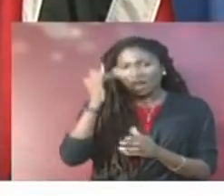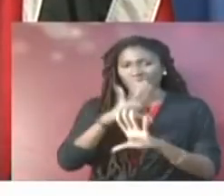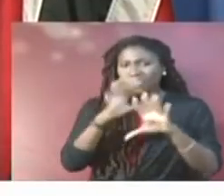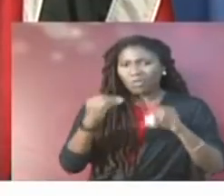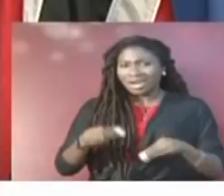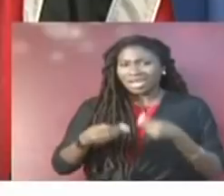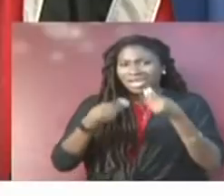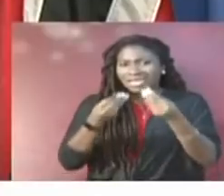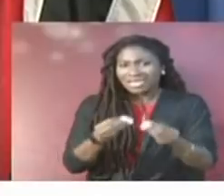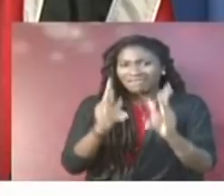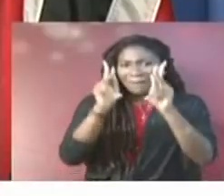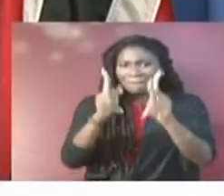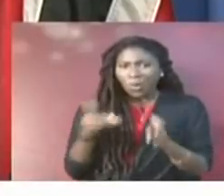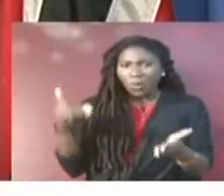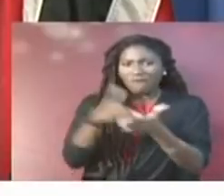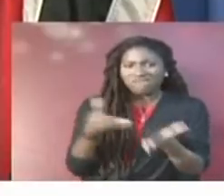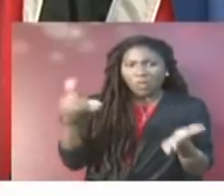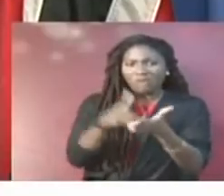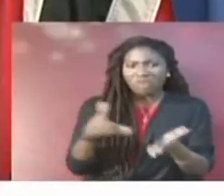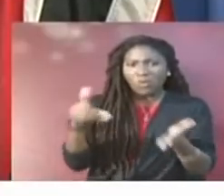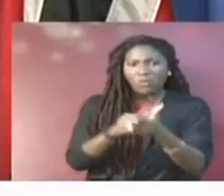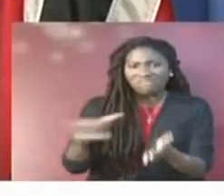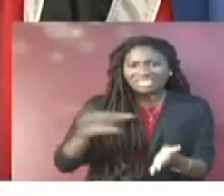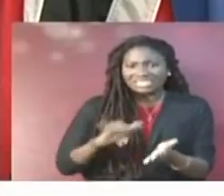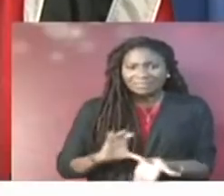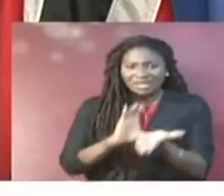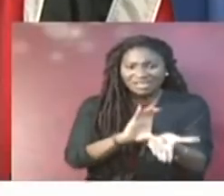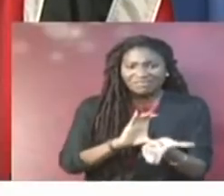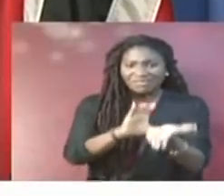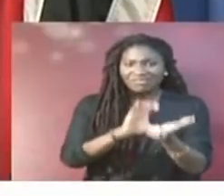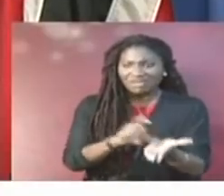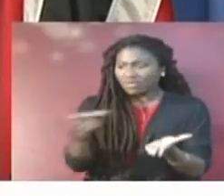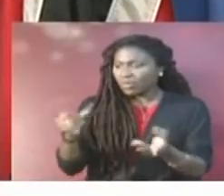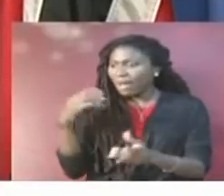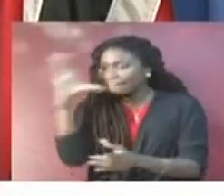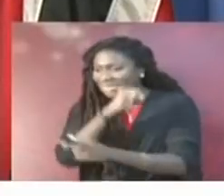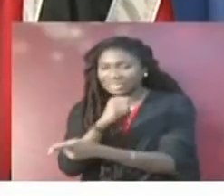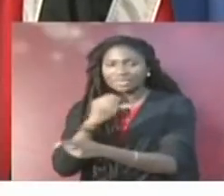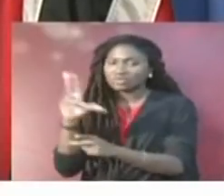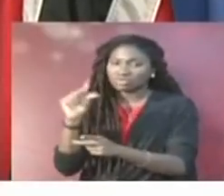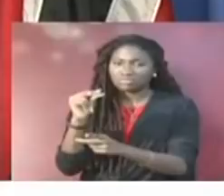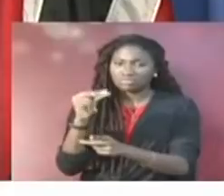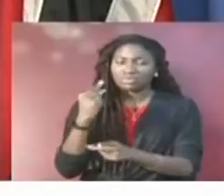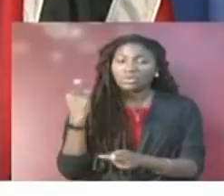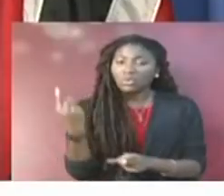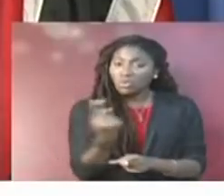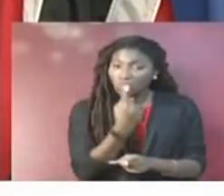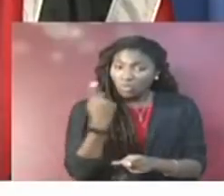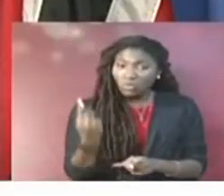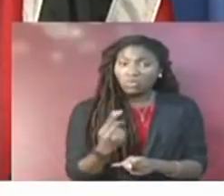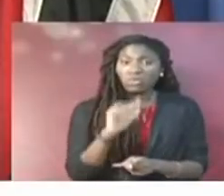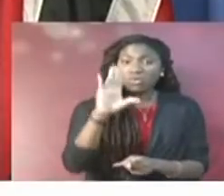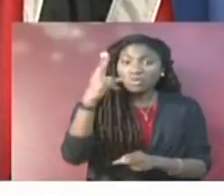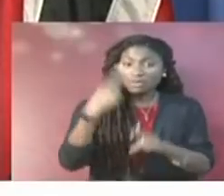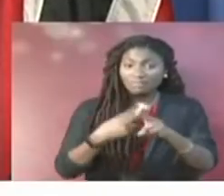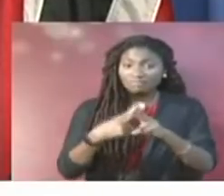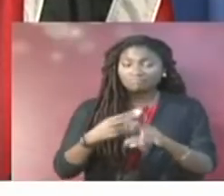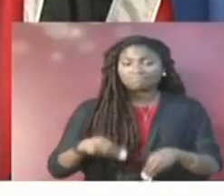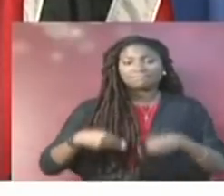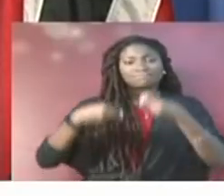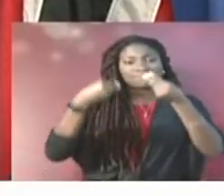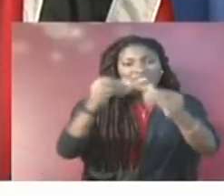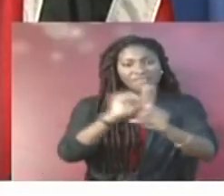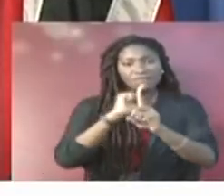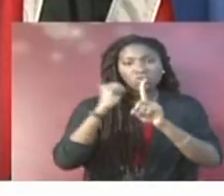get any. So if you're already on the social support system, when your name comes in there, the database ought to identify you as somebody who is not getting